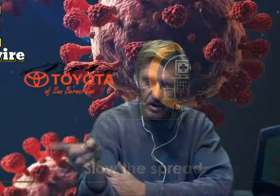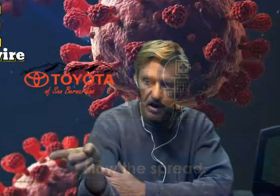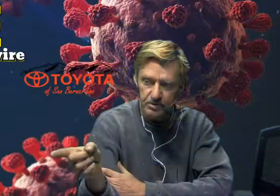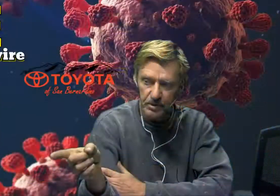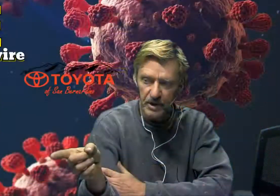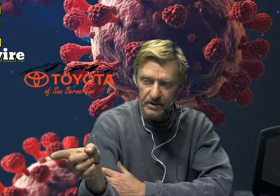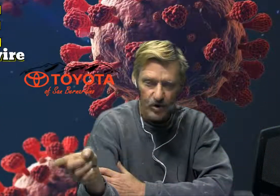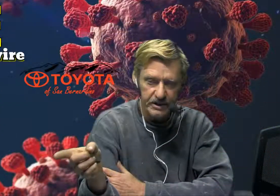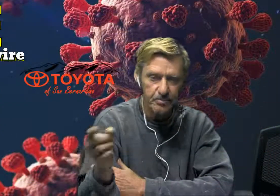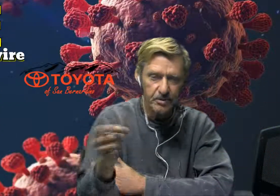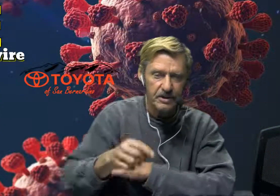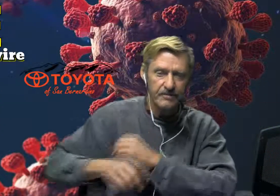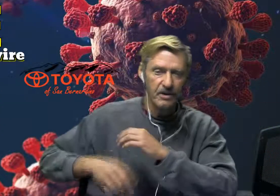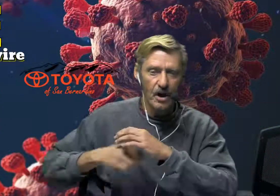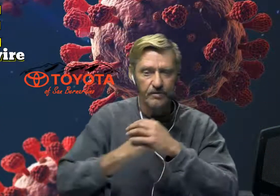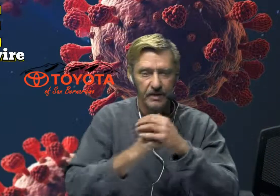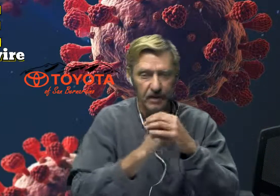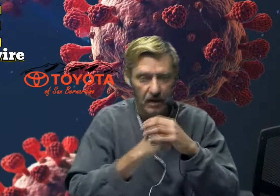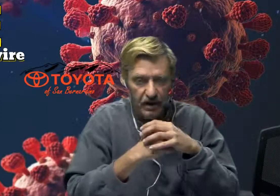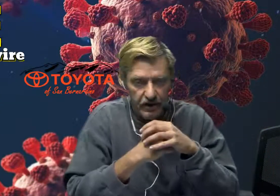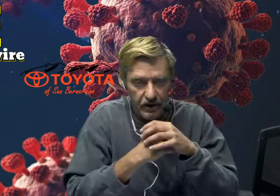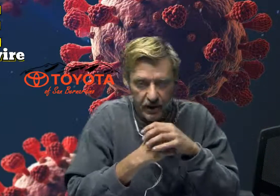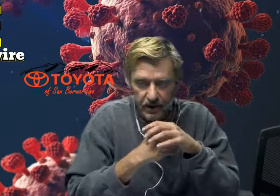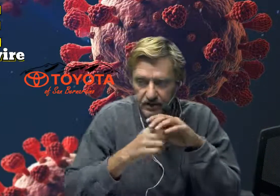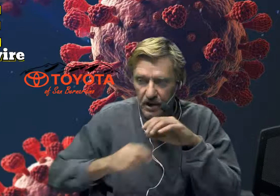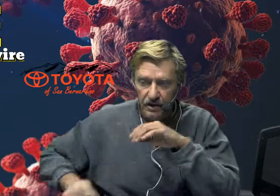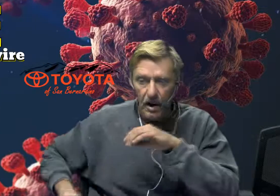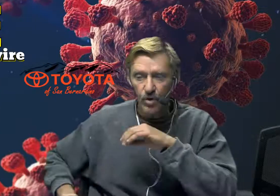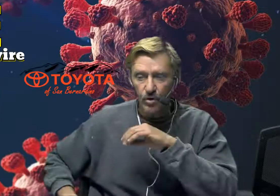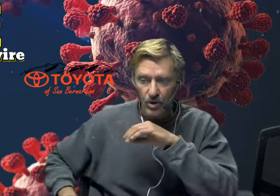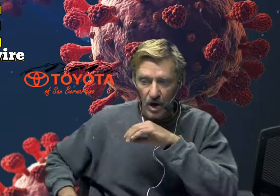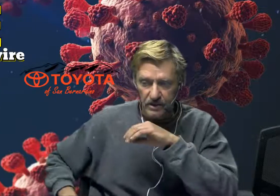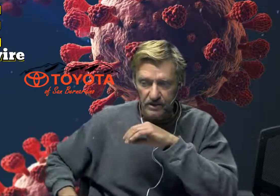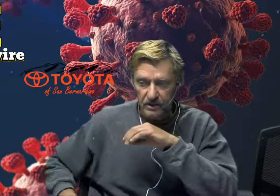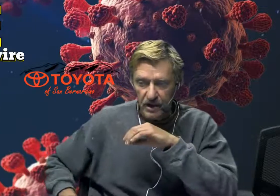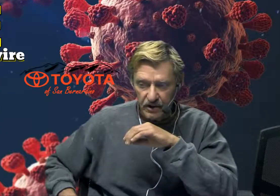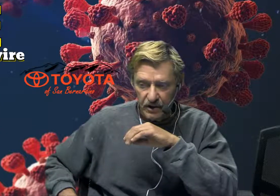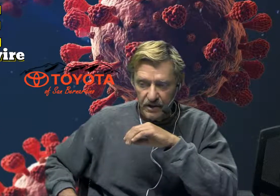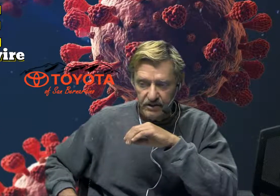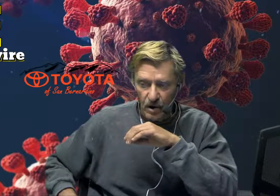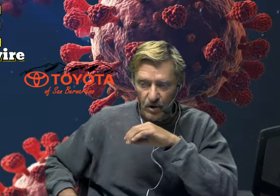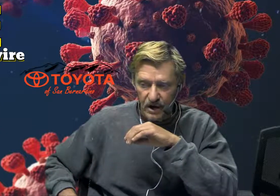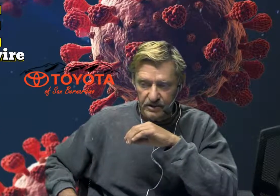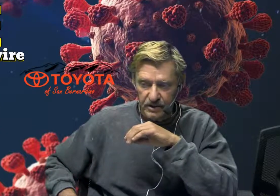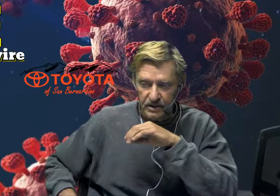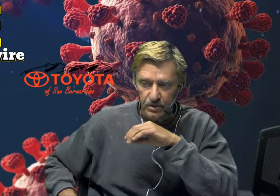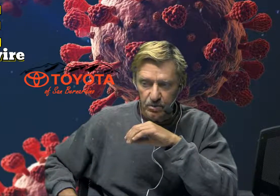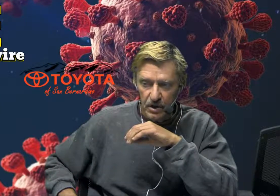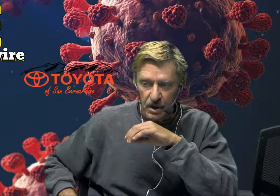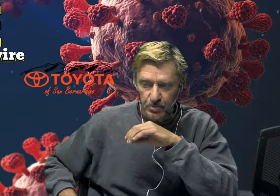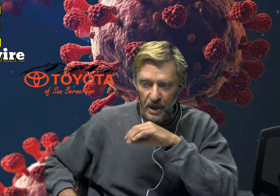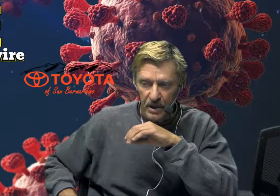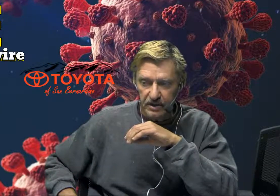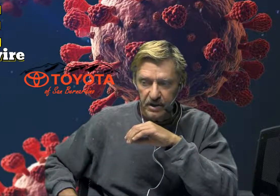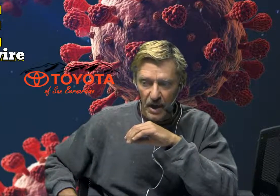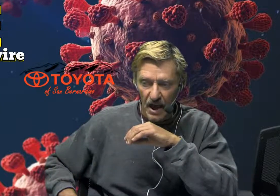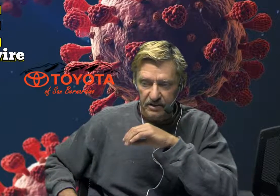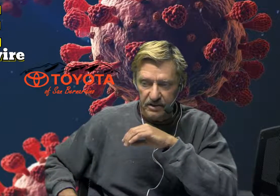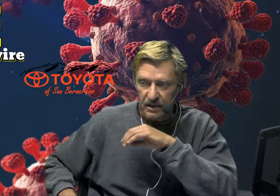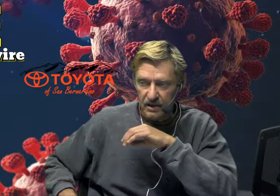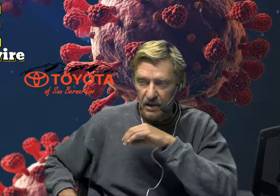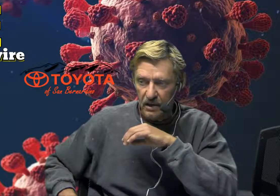are being utilized. Our hospital beds. 14% for COVID. There is no crisis. There is no